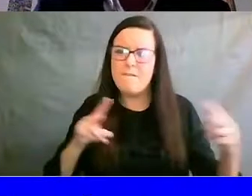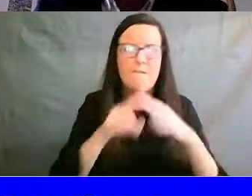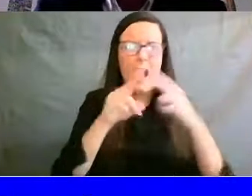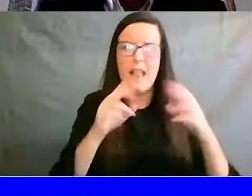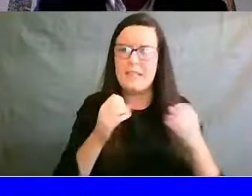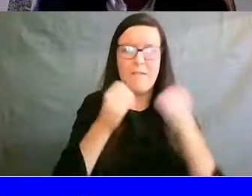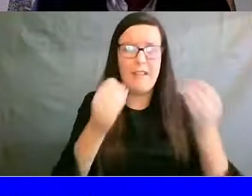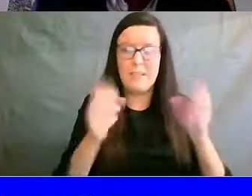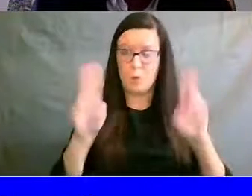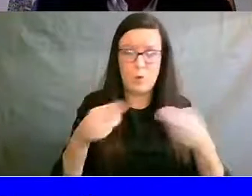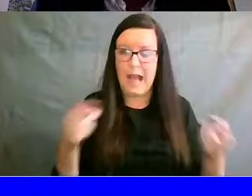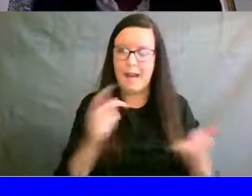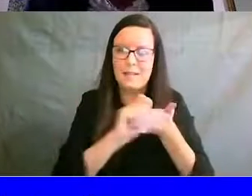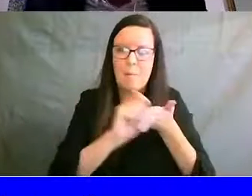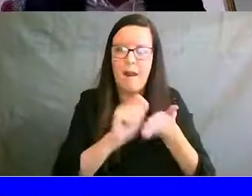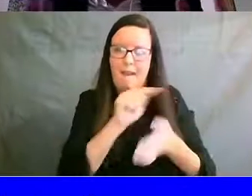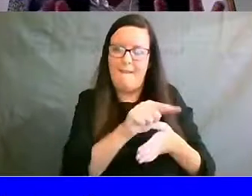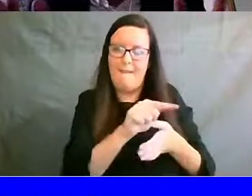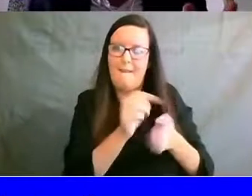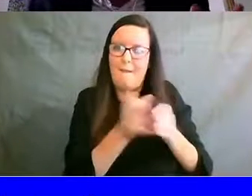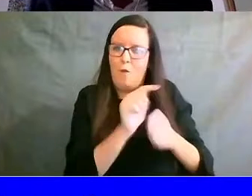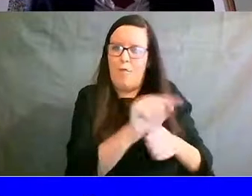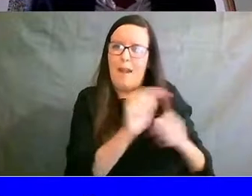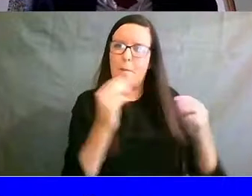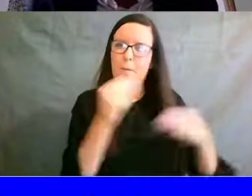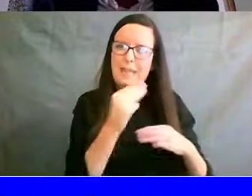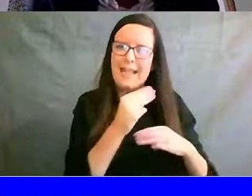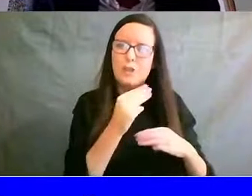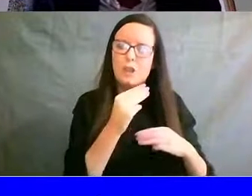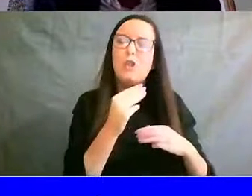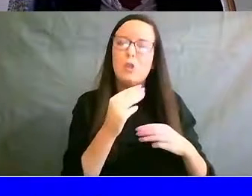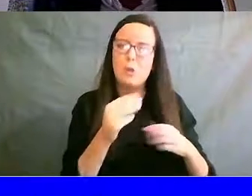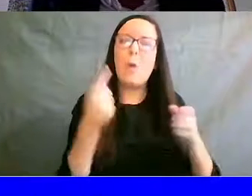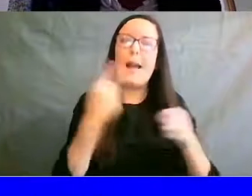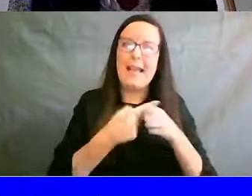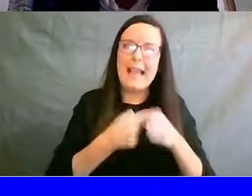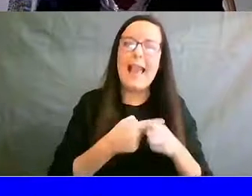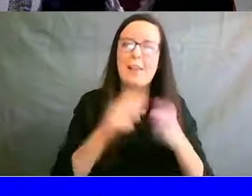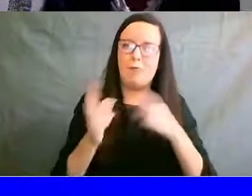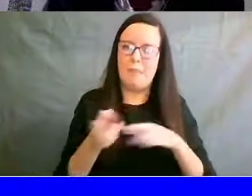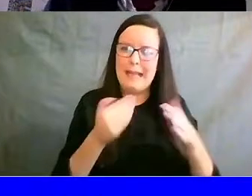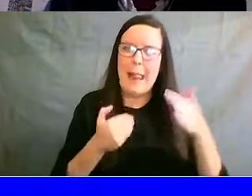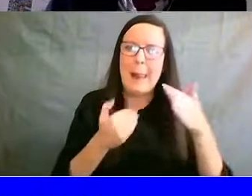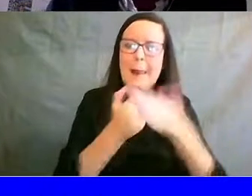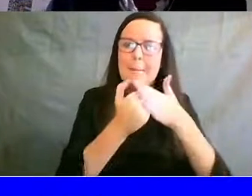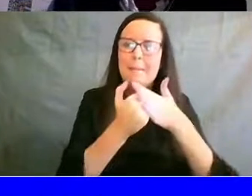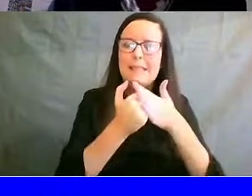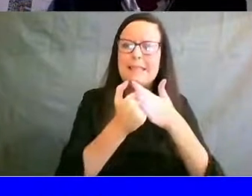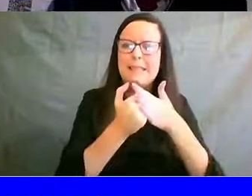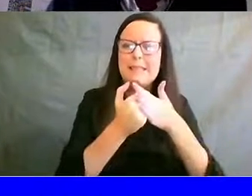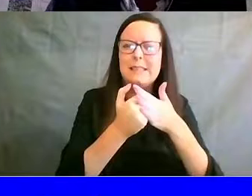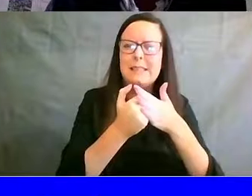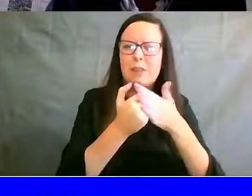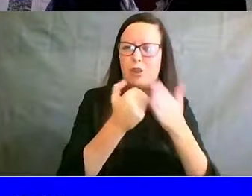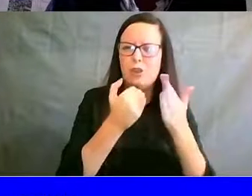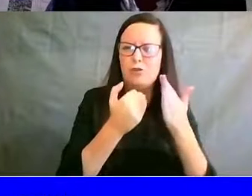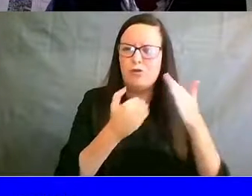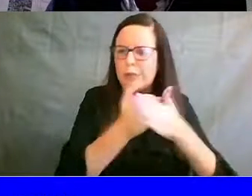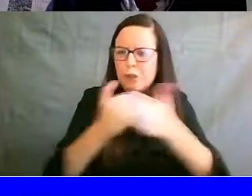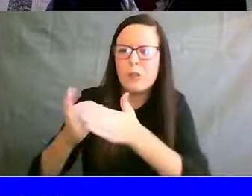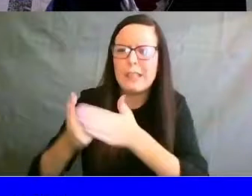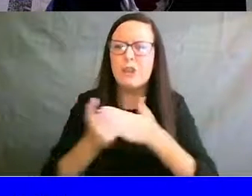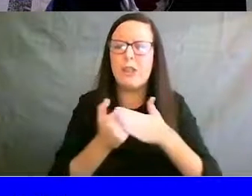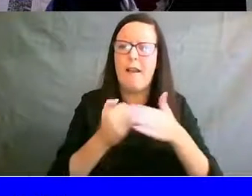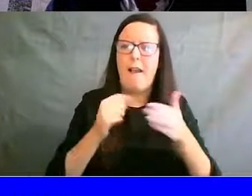this protection. So again, this is a very limited restriction on the use of this special measure. And again, it's in contrast